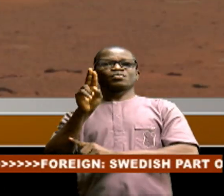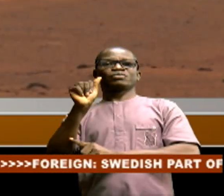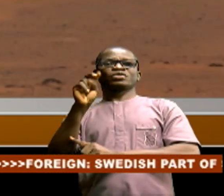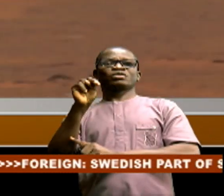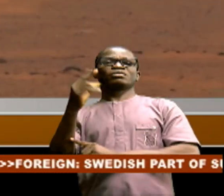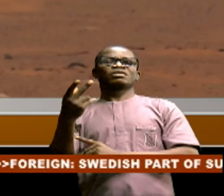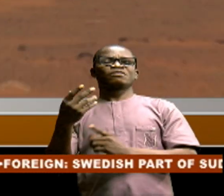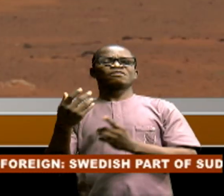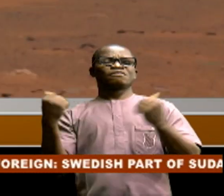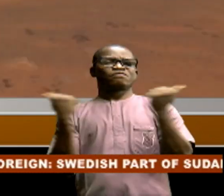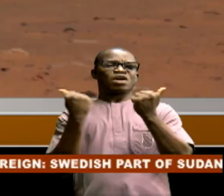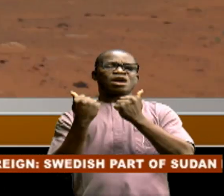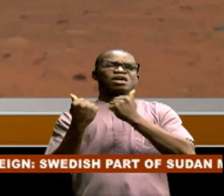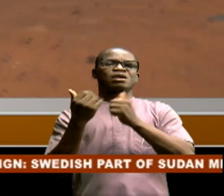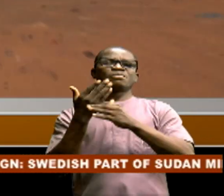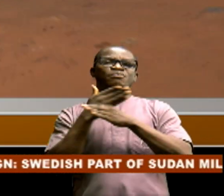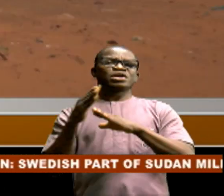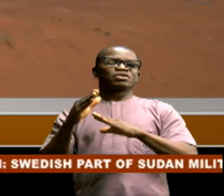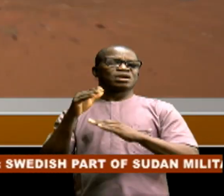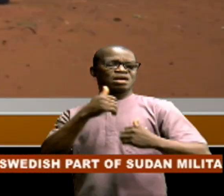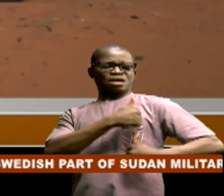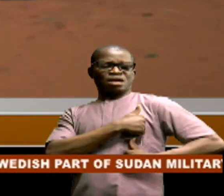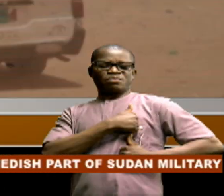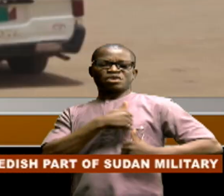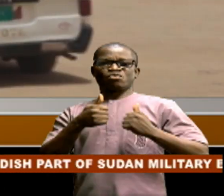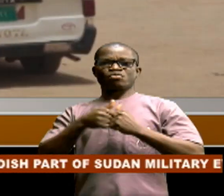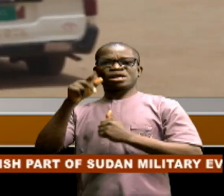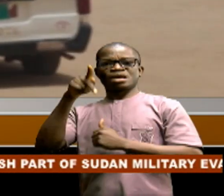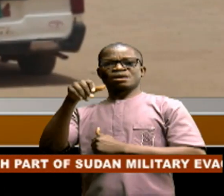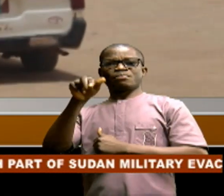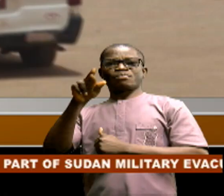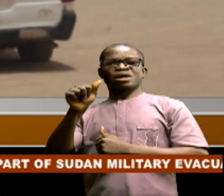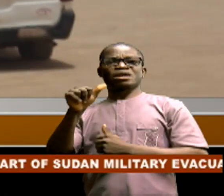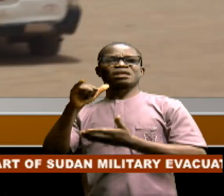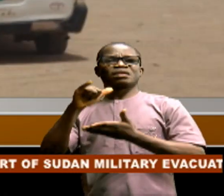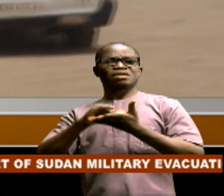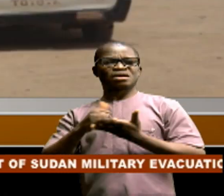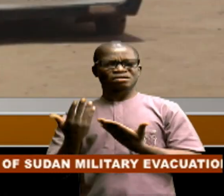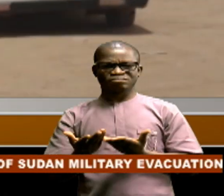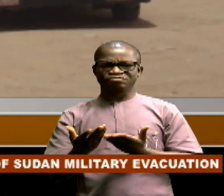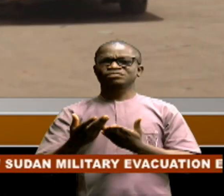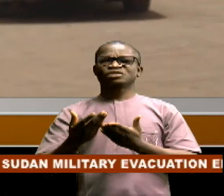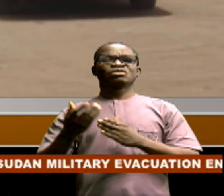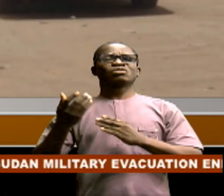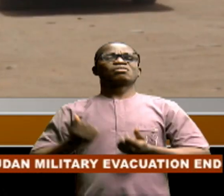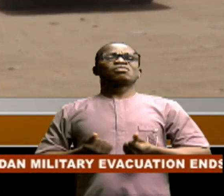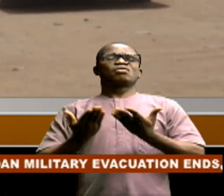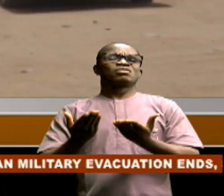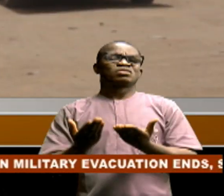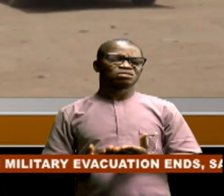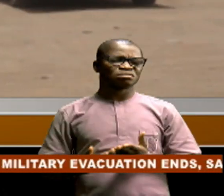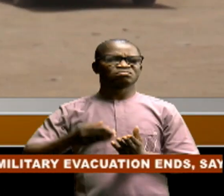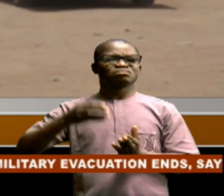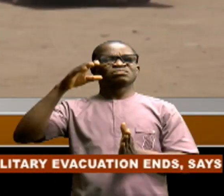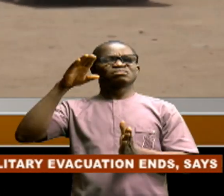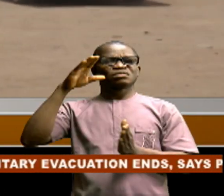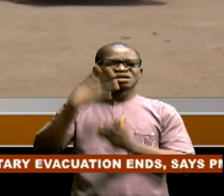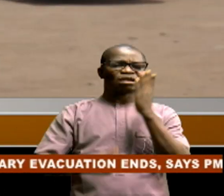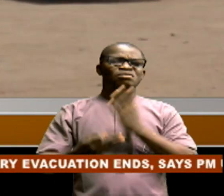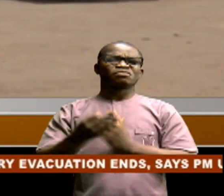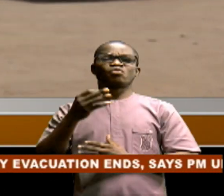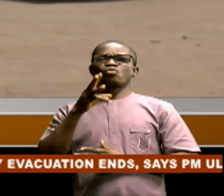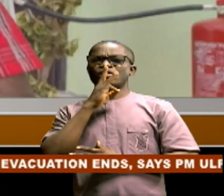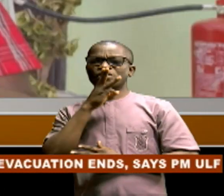army and paramilitaries has killed hundreds and led to acute shortages of water, food, medicine and